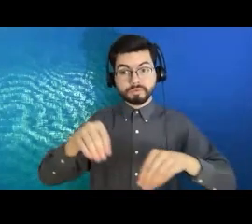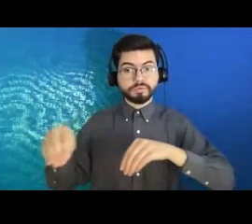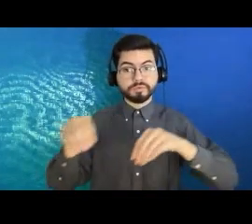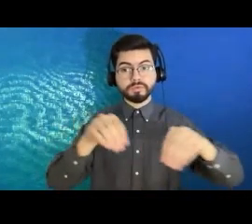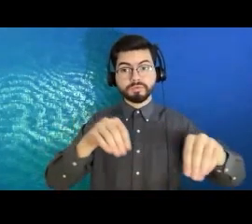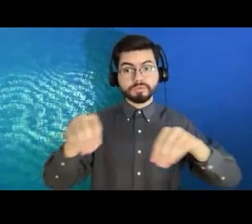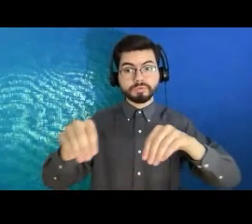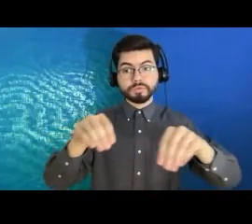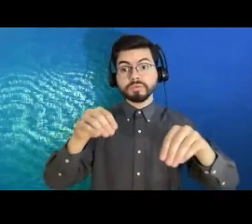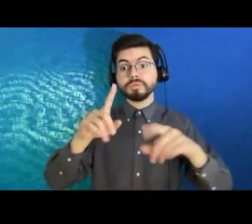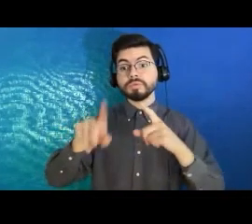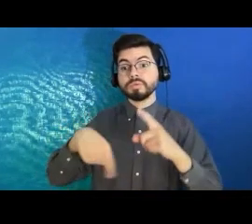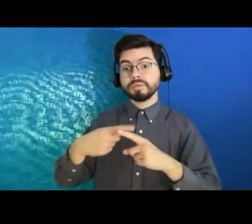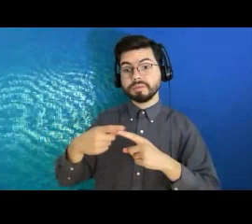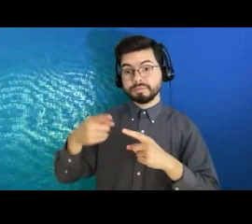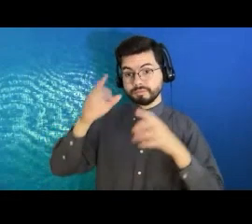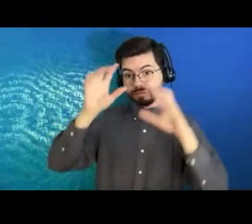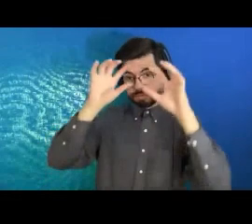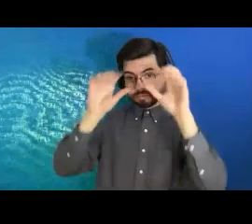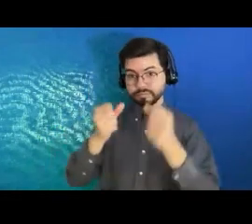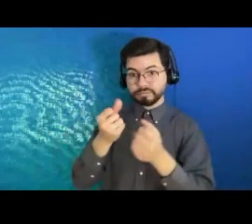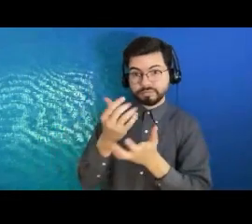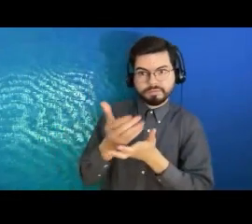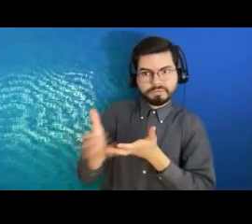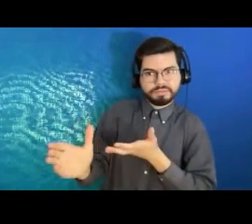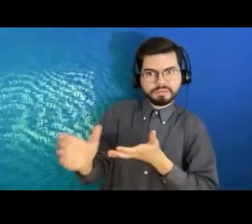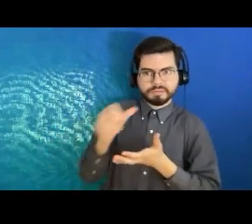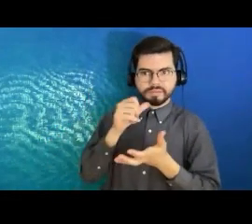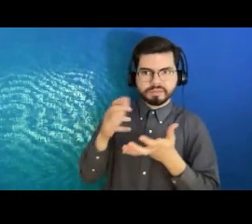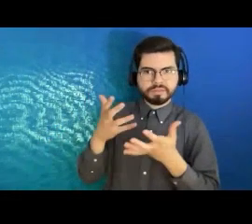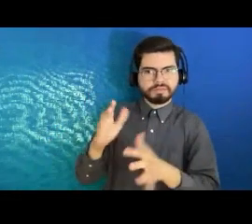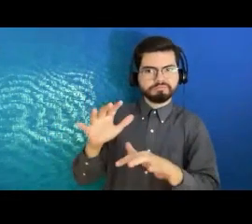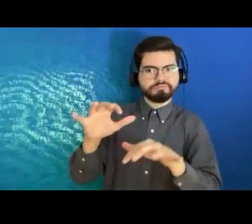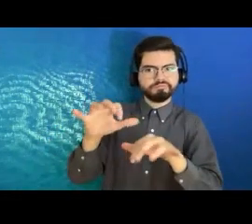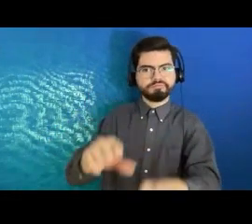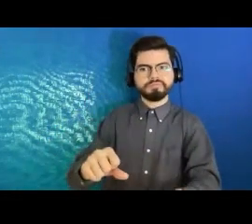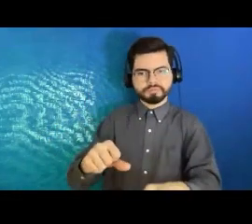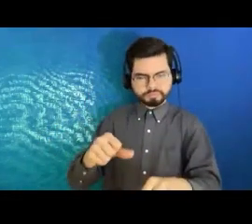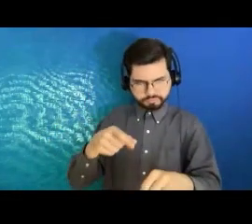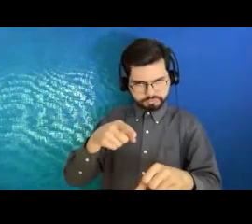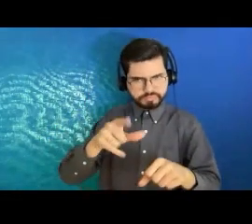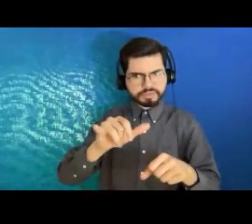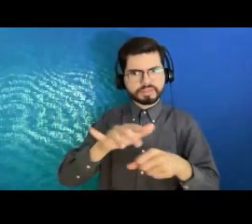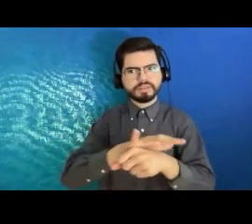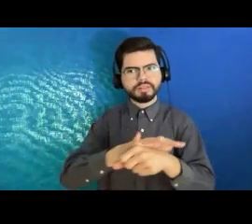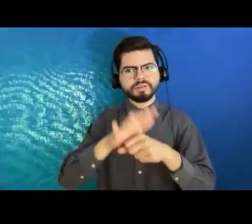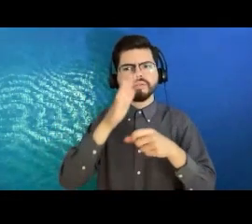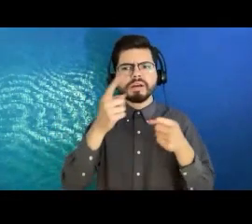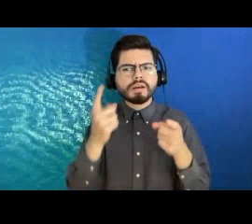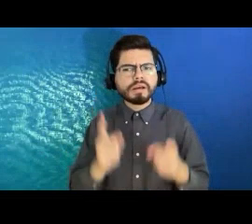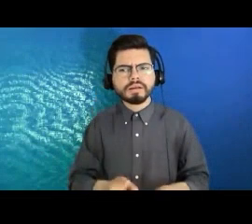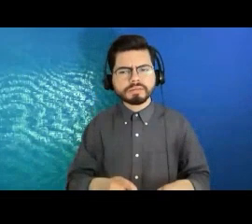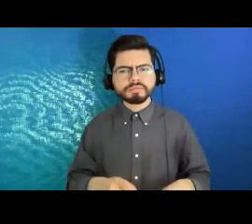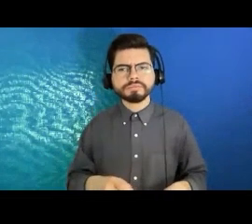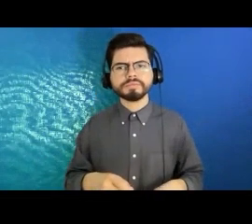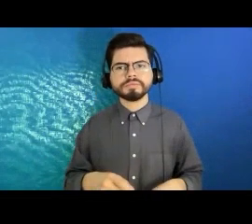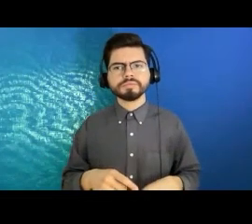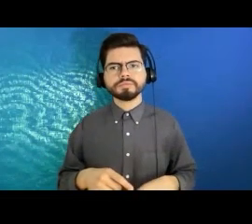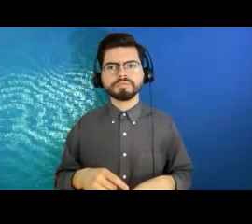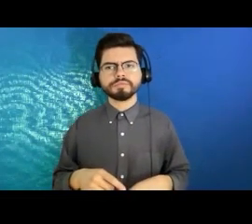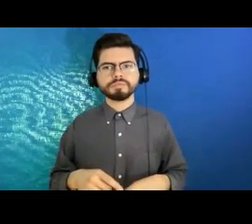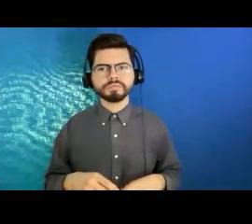on the Lamar area this summer. But if you're driving across Hayden Valley and you look out on Alum Flats, you'll see this little